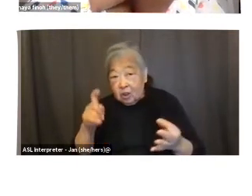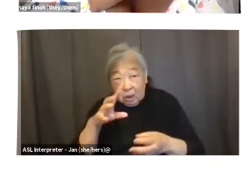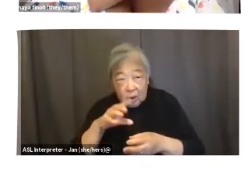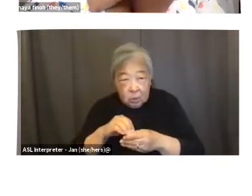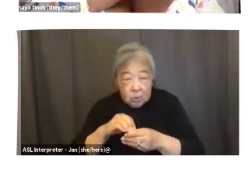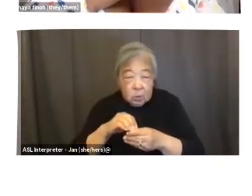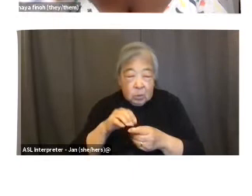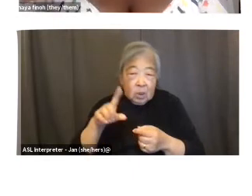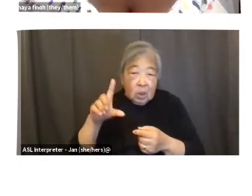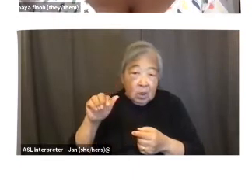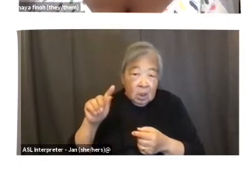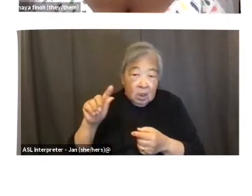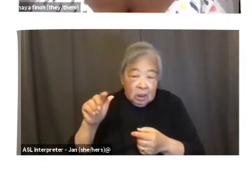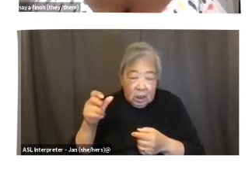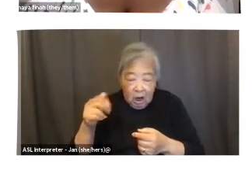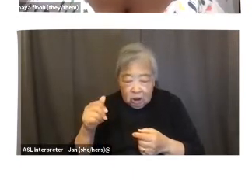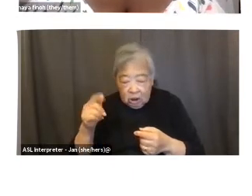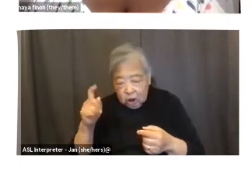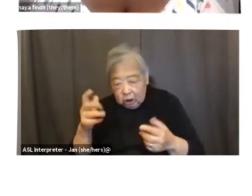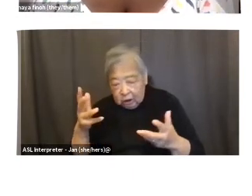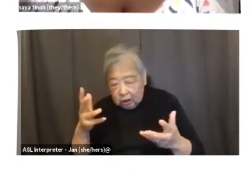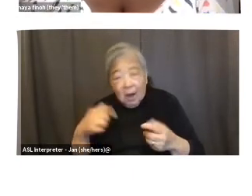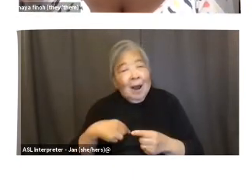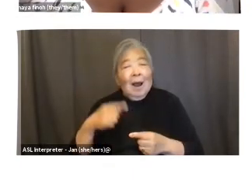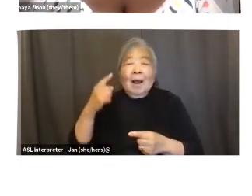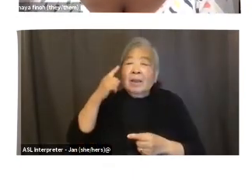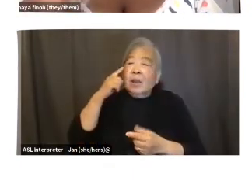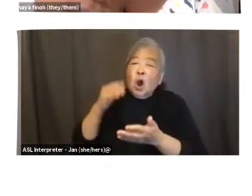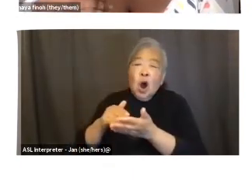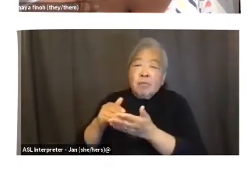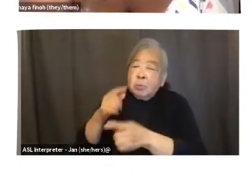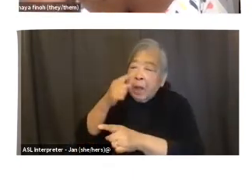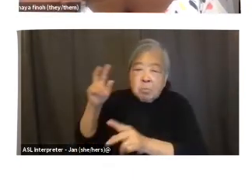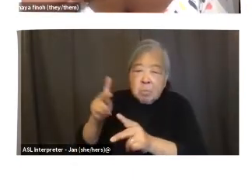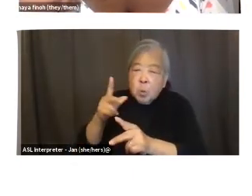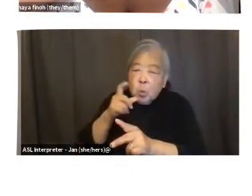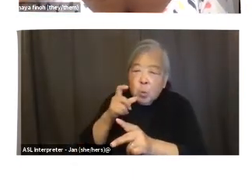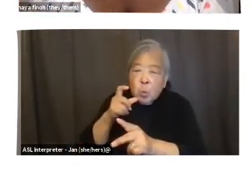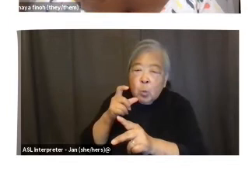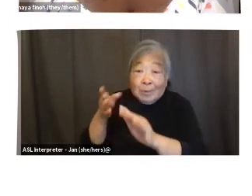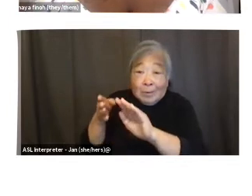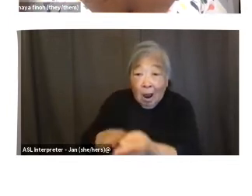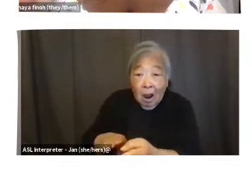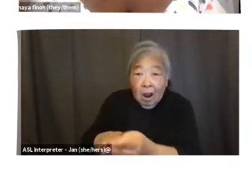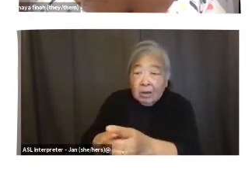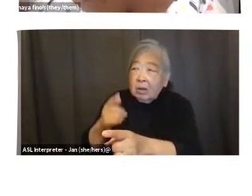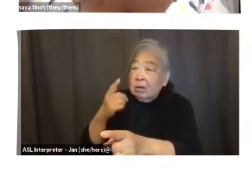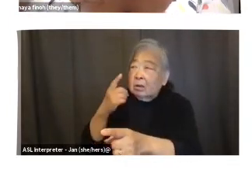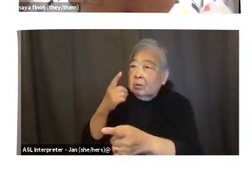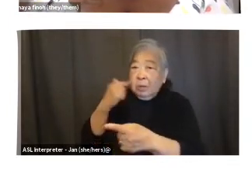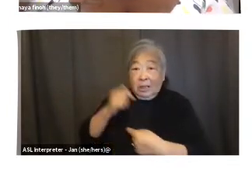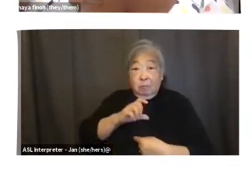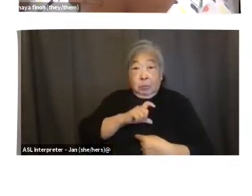Latasha, because I think often Black people who have died at the hands of police or